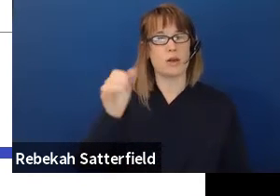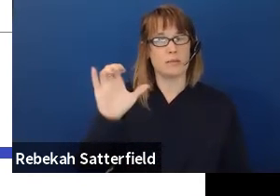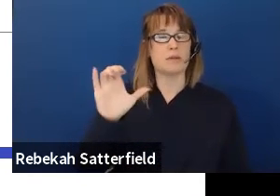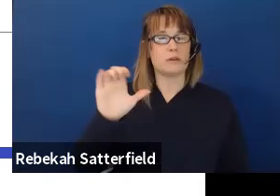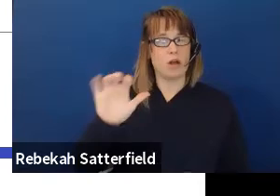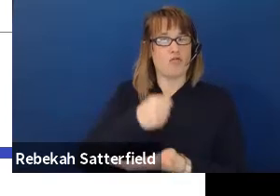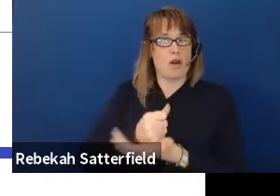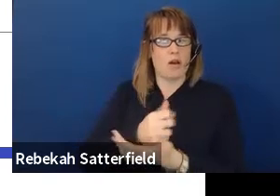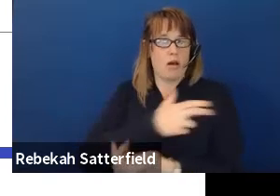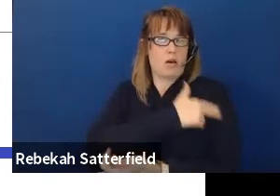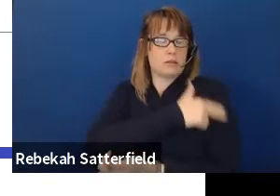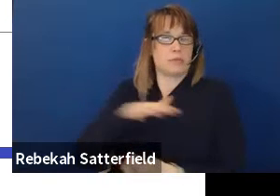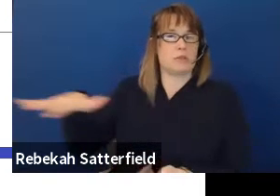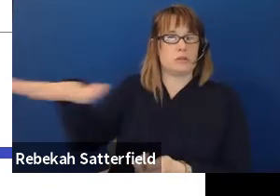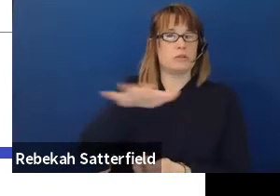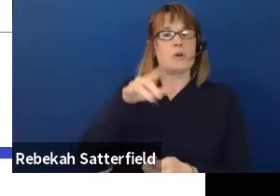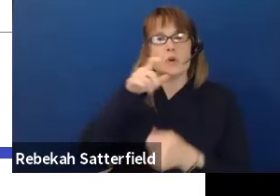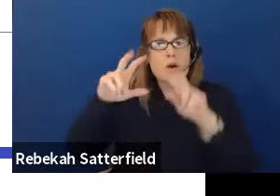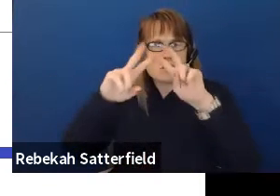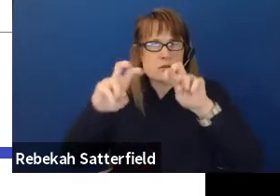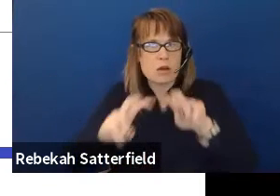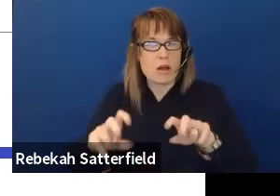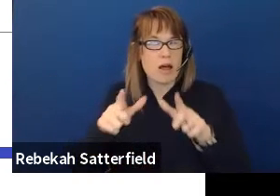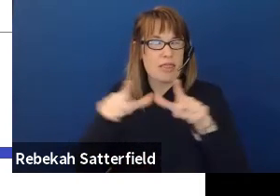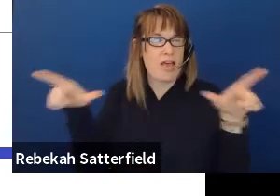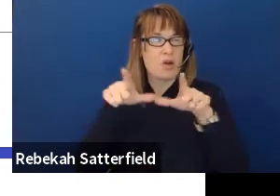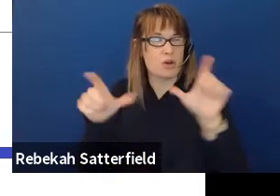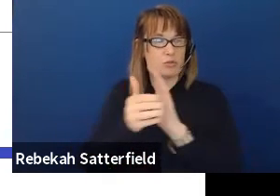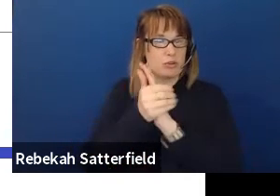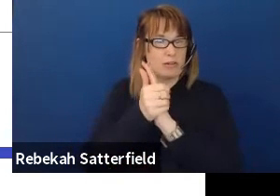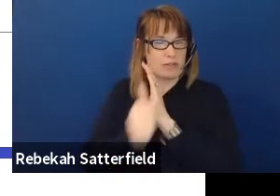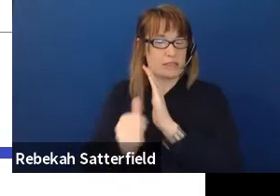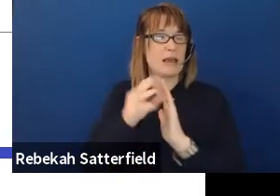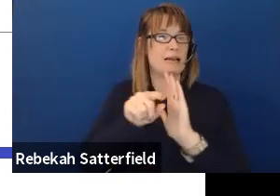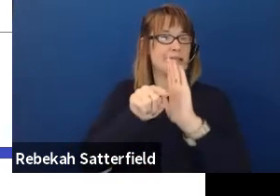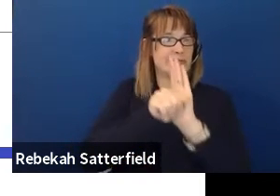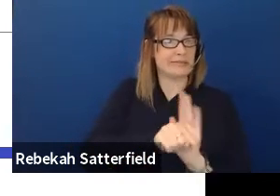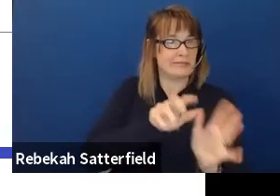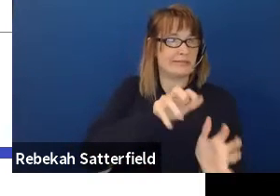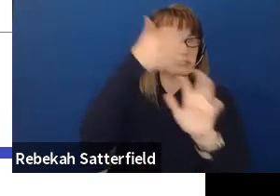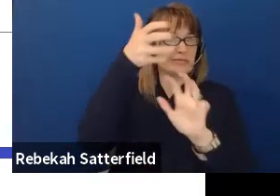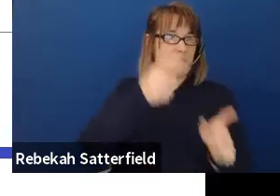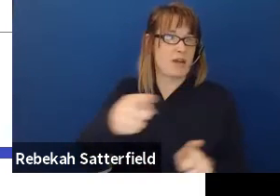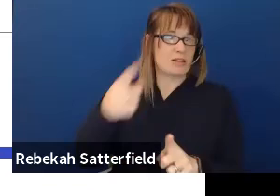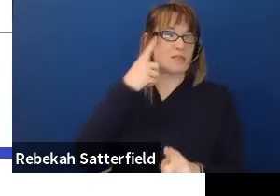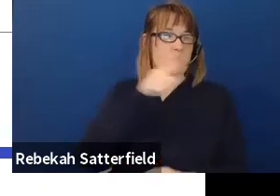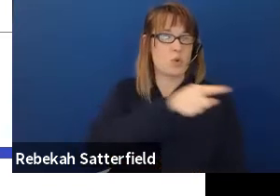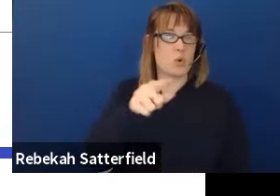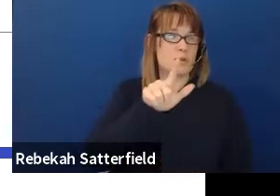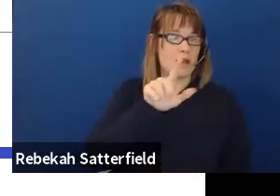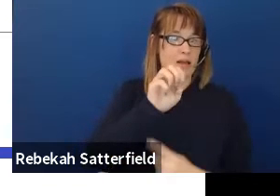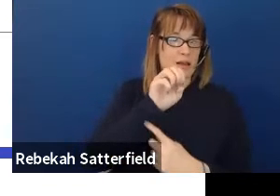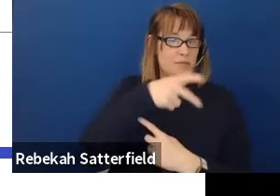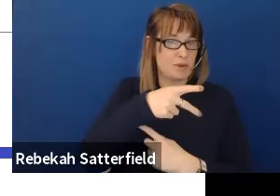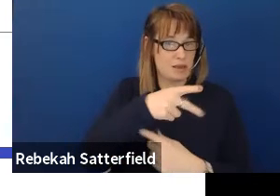hospitals, all of which analyzed language proficiency and adverse events in LEP patients. And that